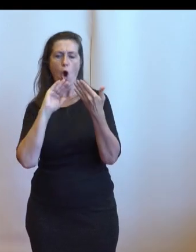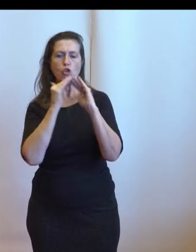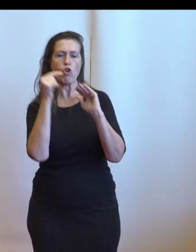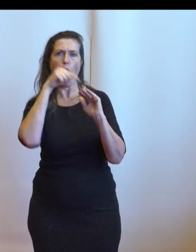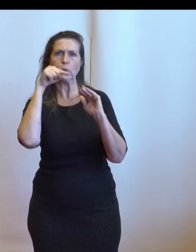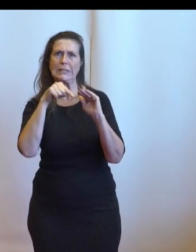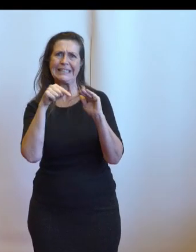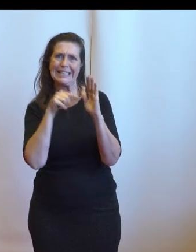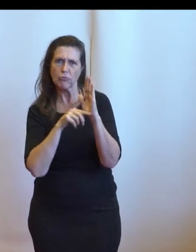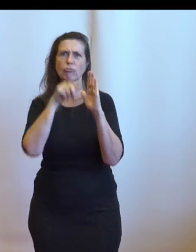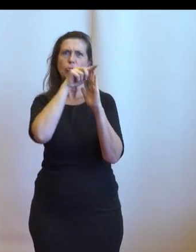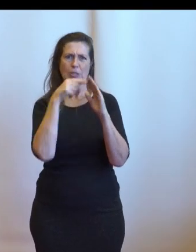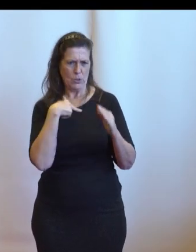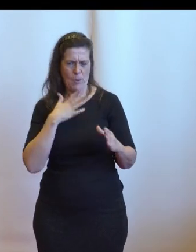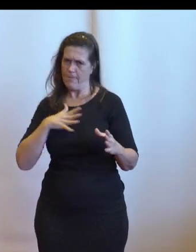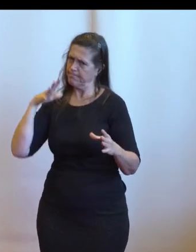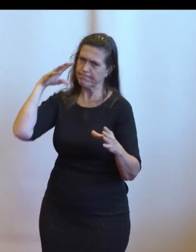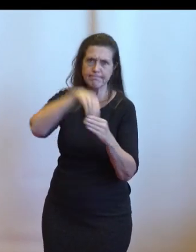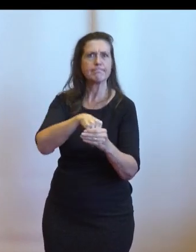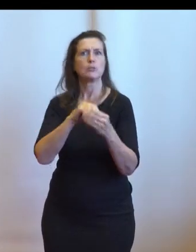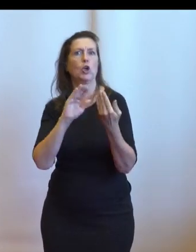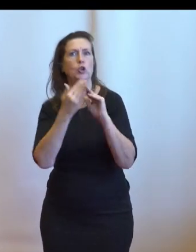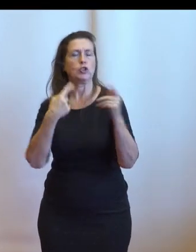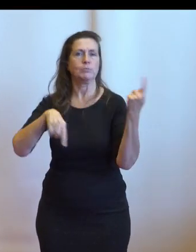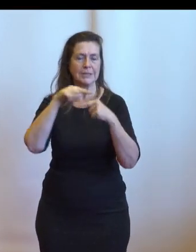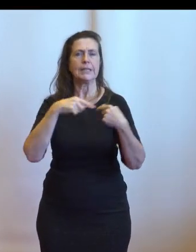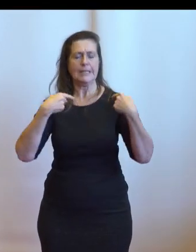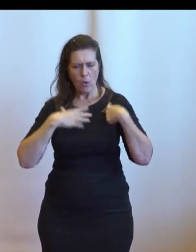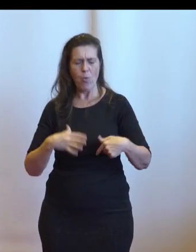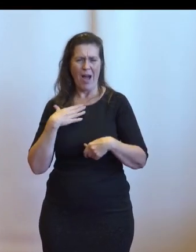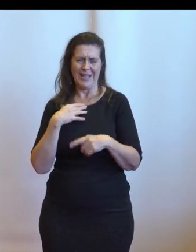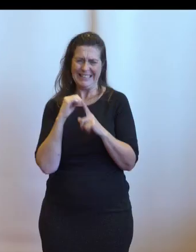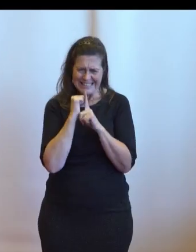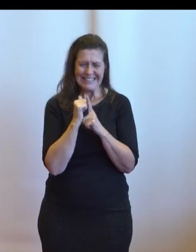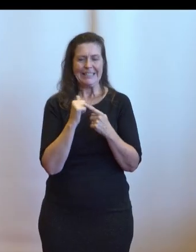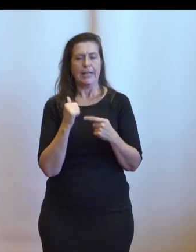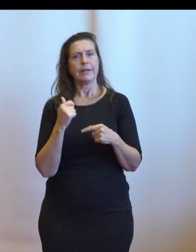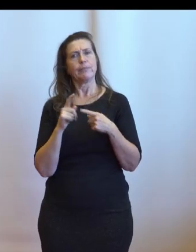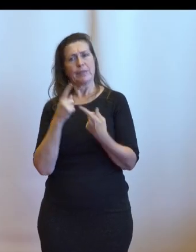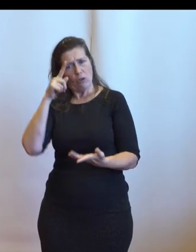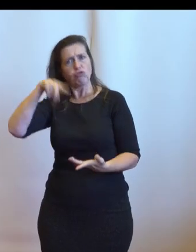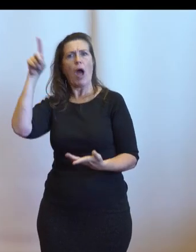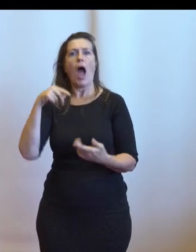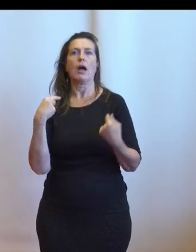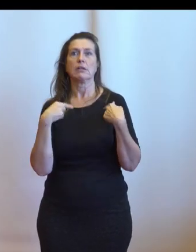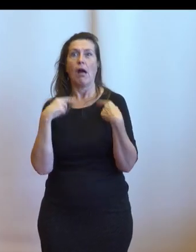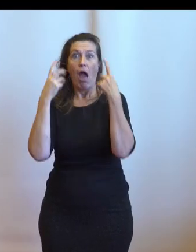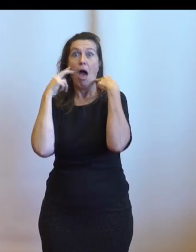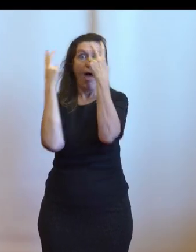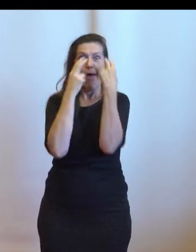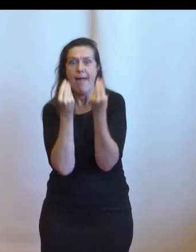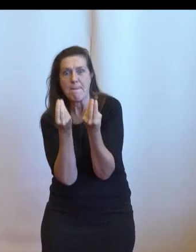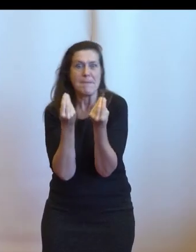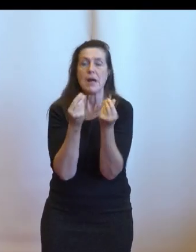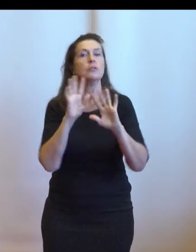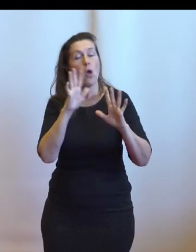part of a community, and that yes, there is a commercial element to this, but we want to be there because it's the right thing for us to do, and it's a great market for us to want